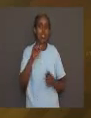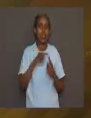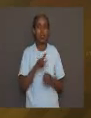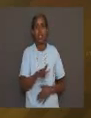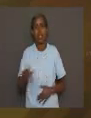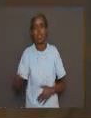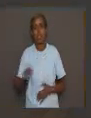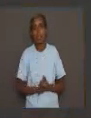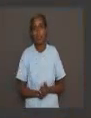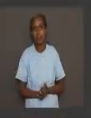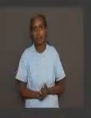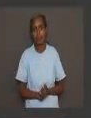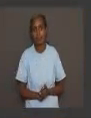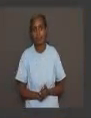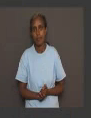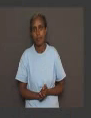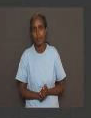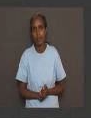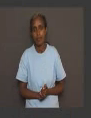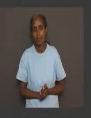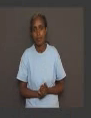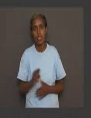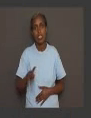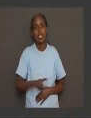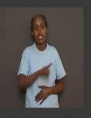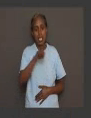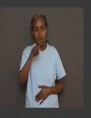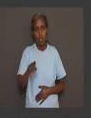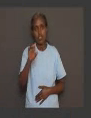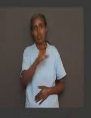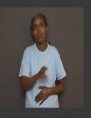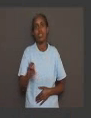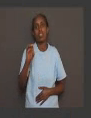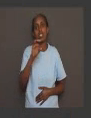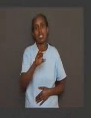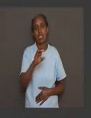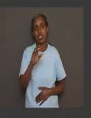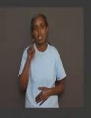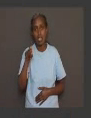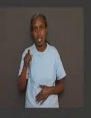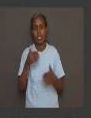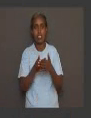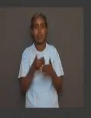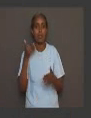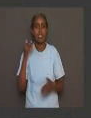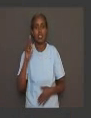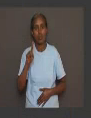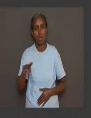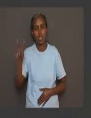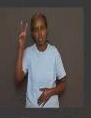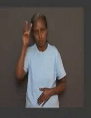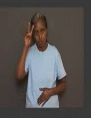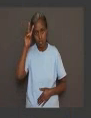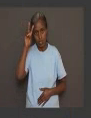line. The equation of a circle is x minus 1